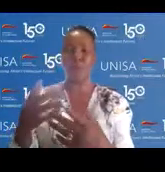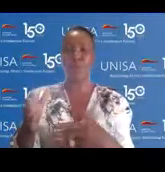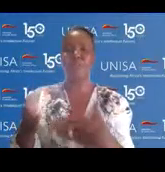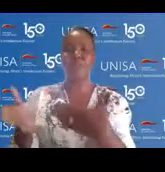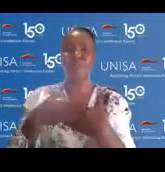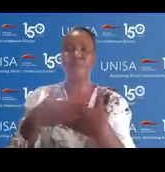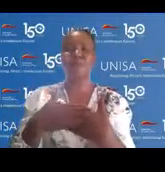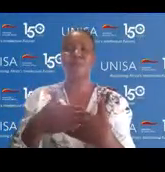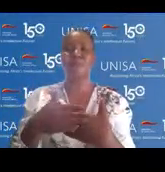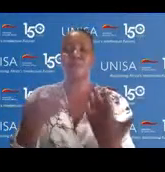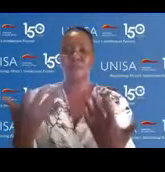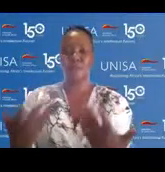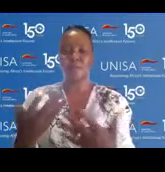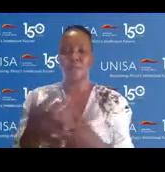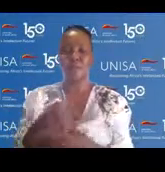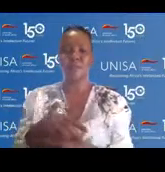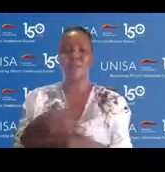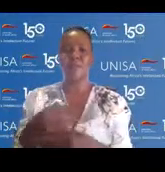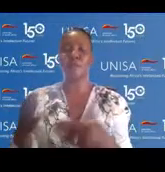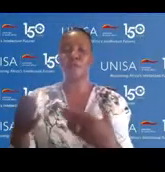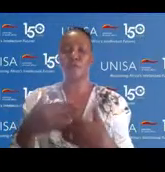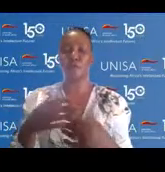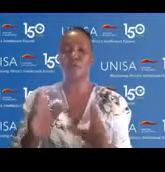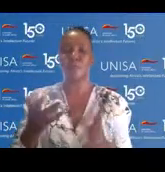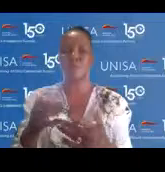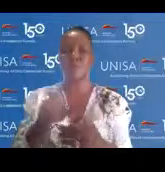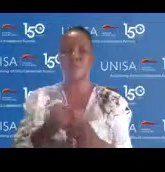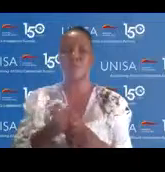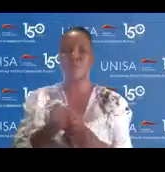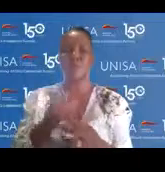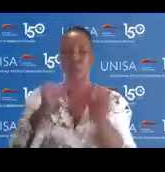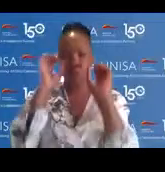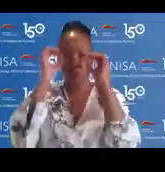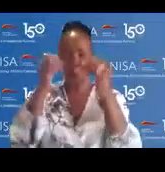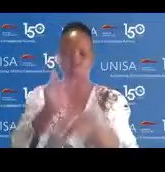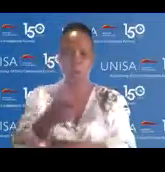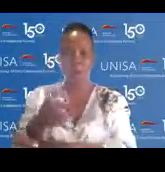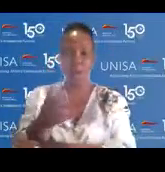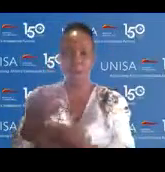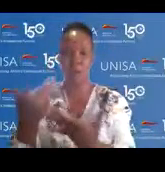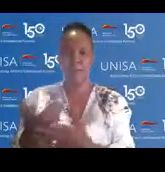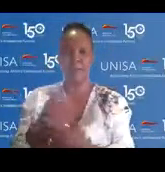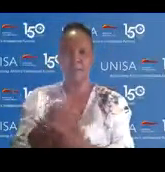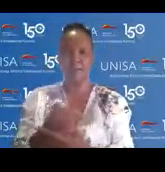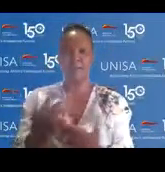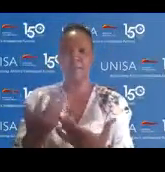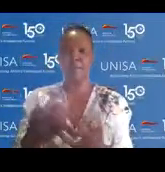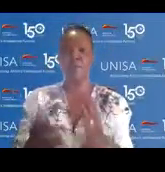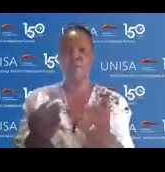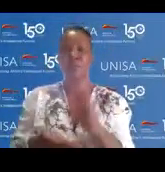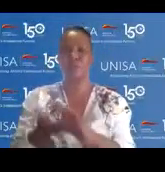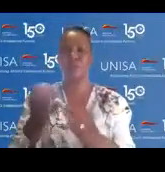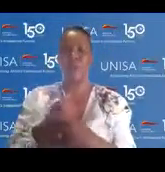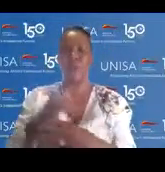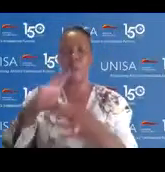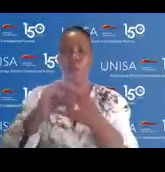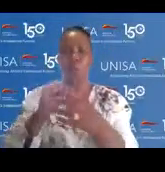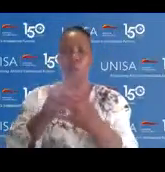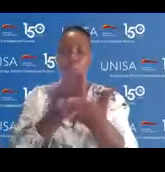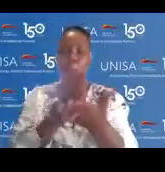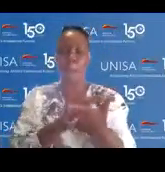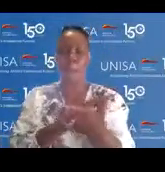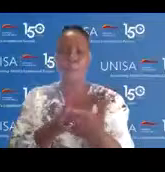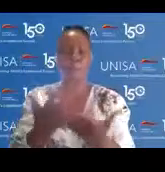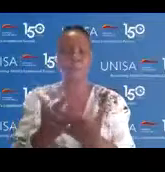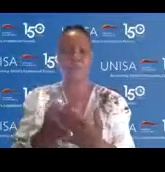and the browser closes. So if I hit Google now again, it's going to probably go to my home page, which is the views.coza. I've